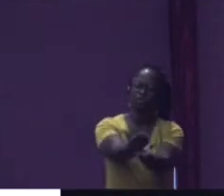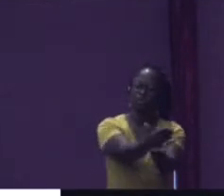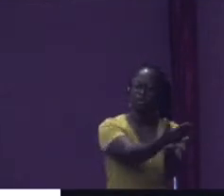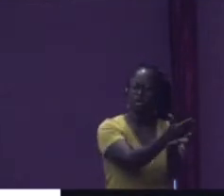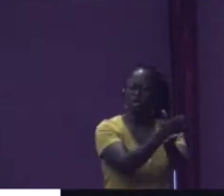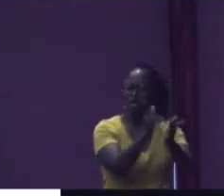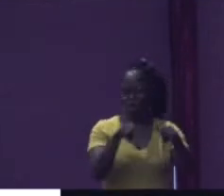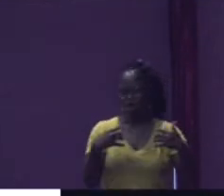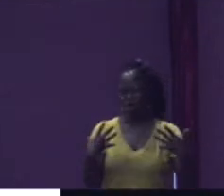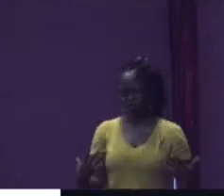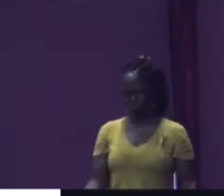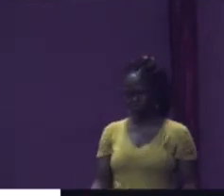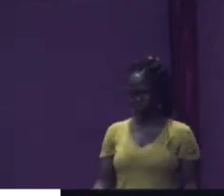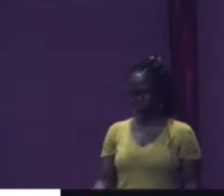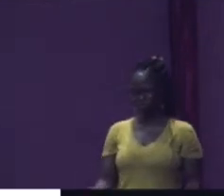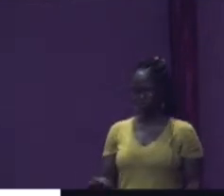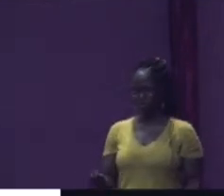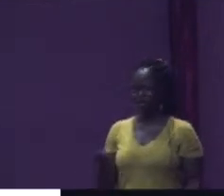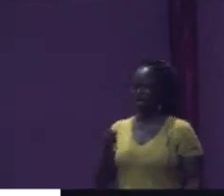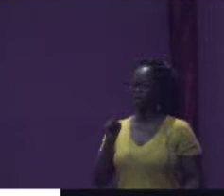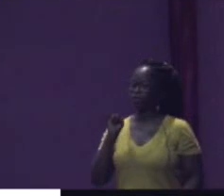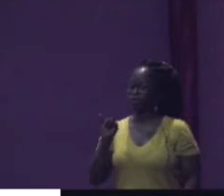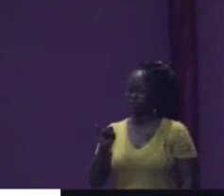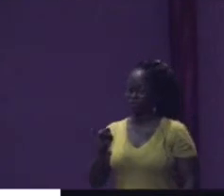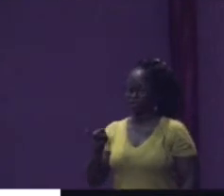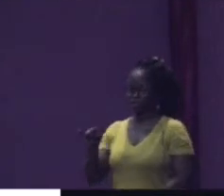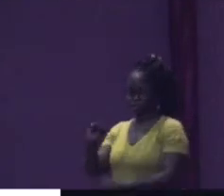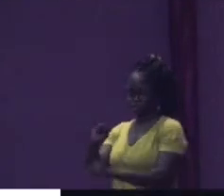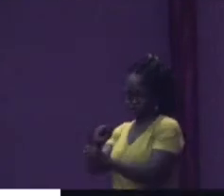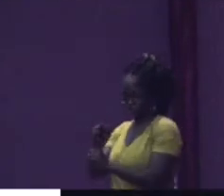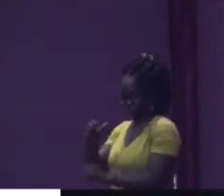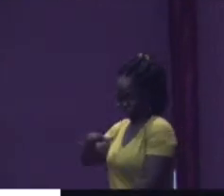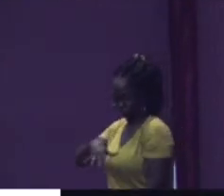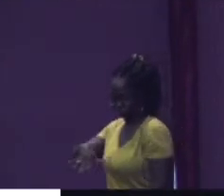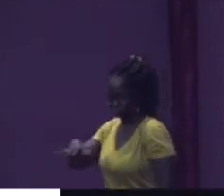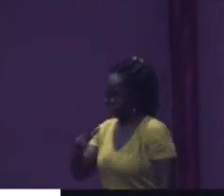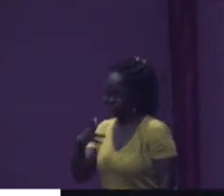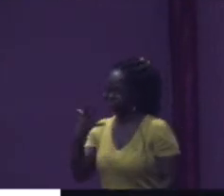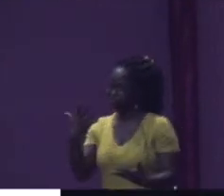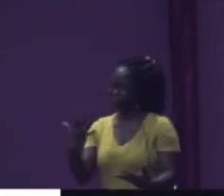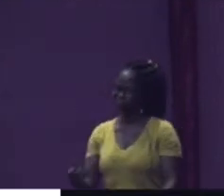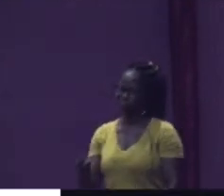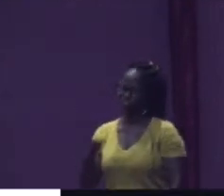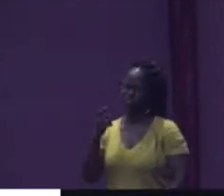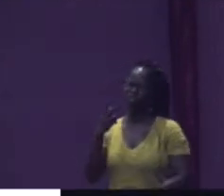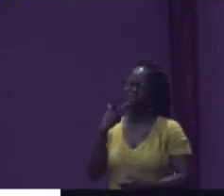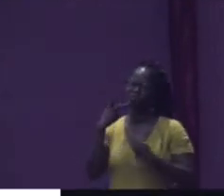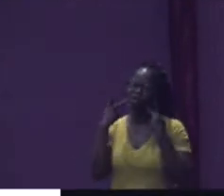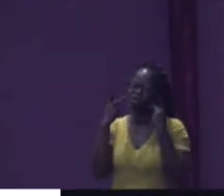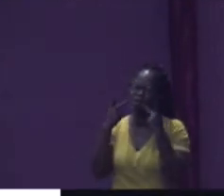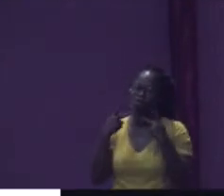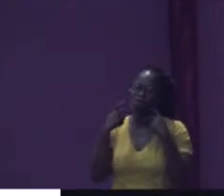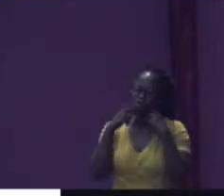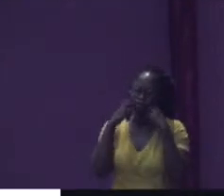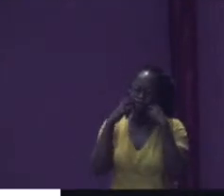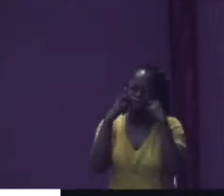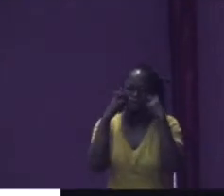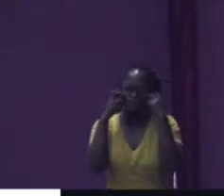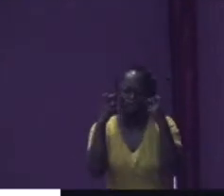cause a lot of shame to the person being criticized. So there is also this whole lack of